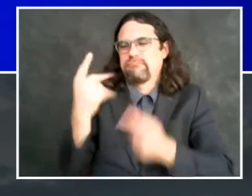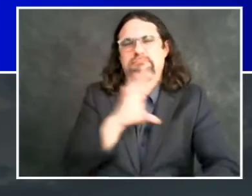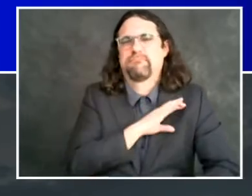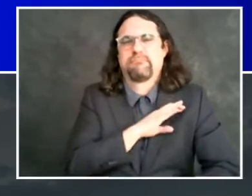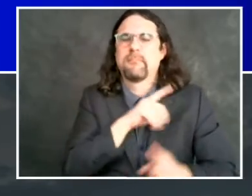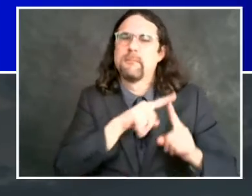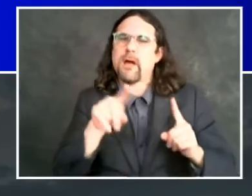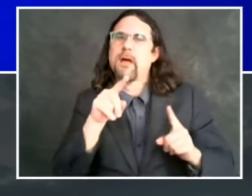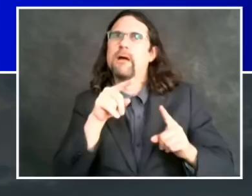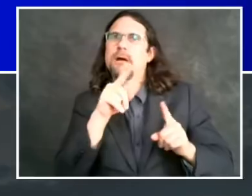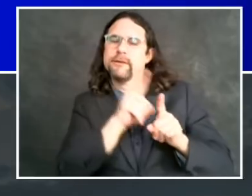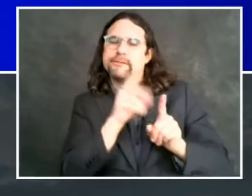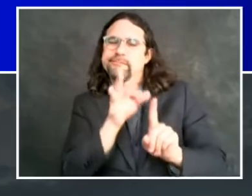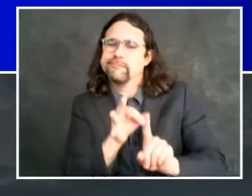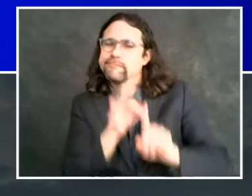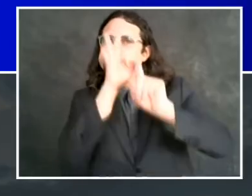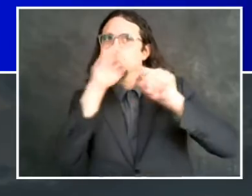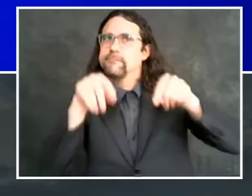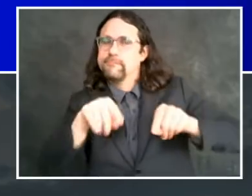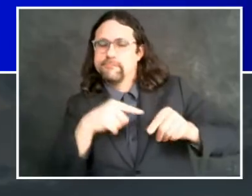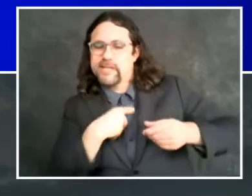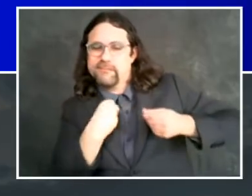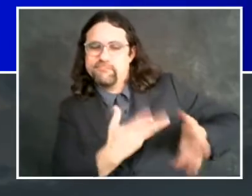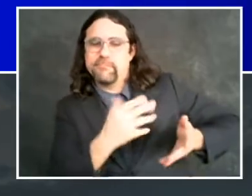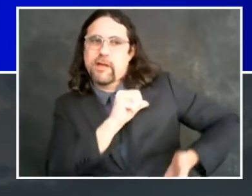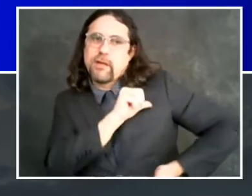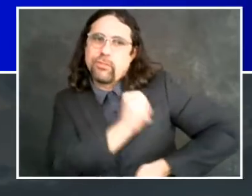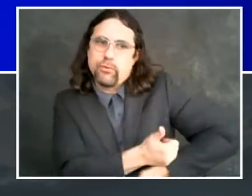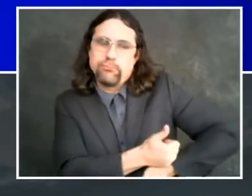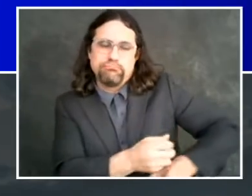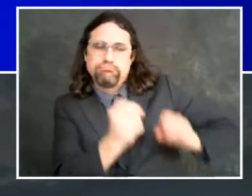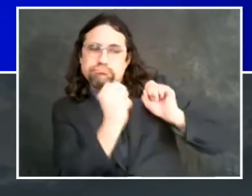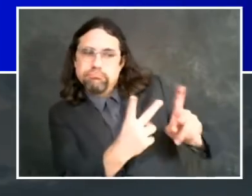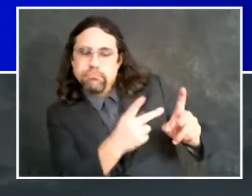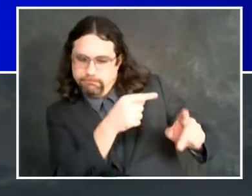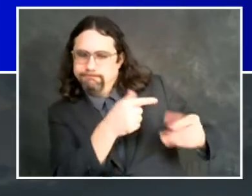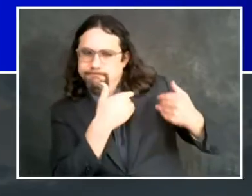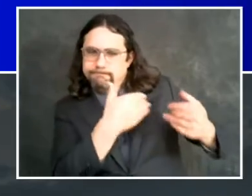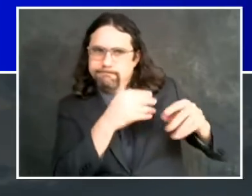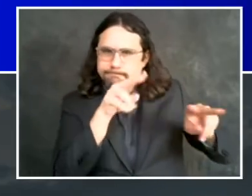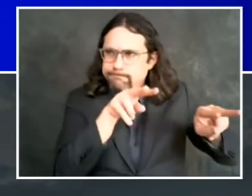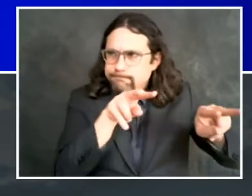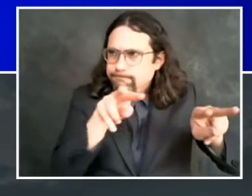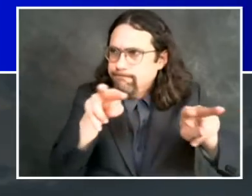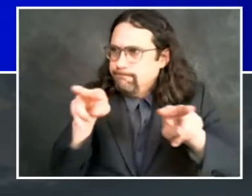public spaces, educating, patrolling, but also enforcing.